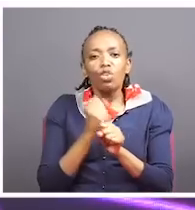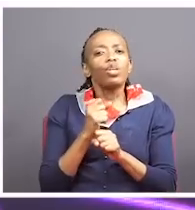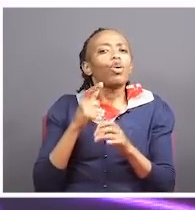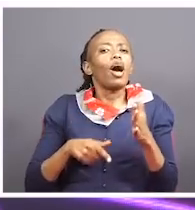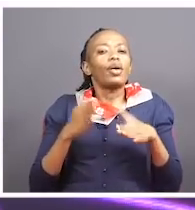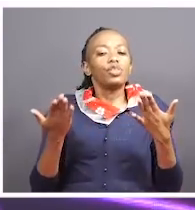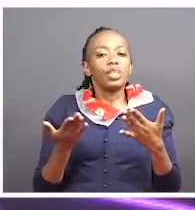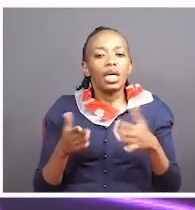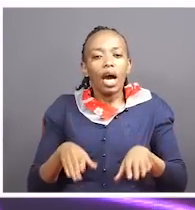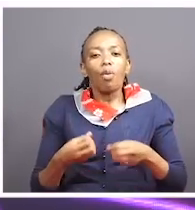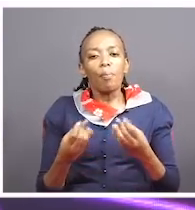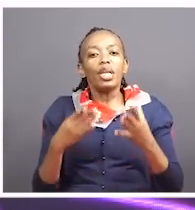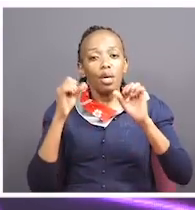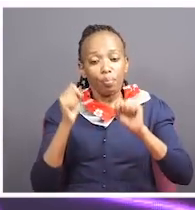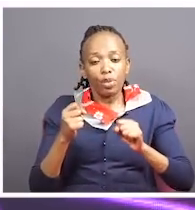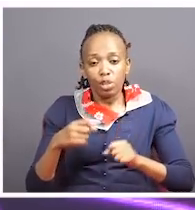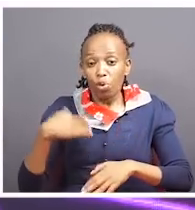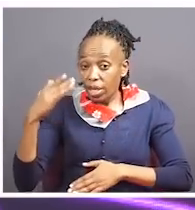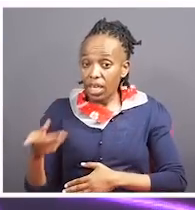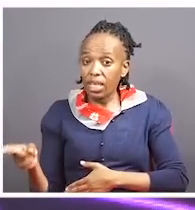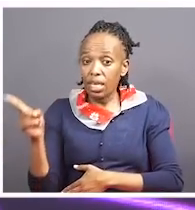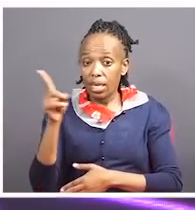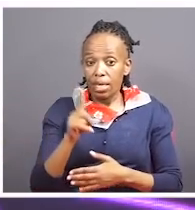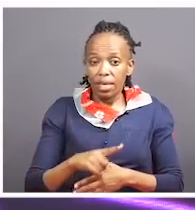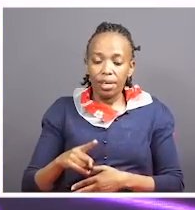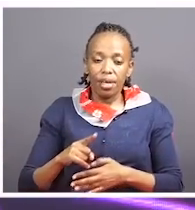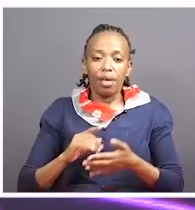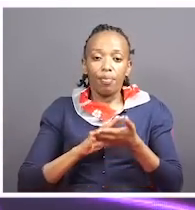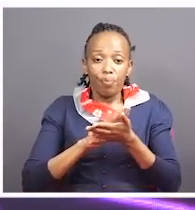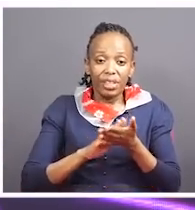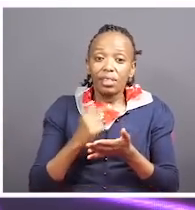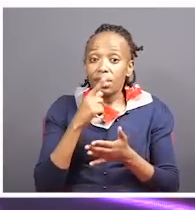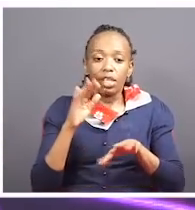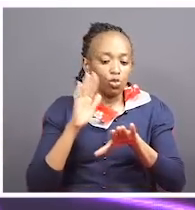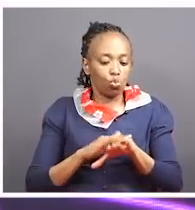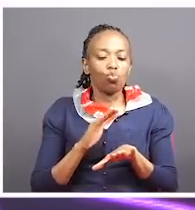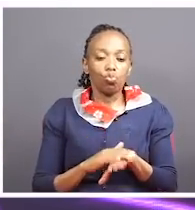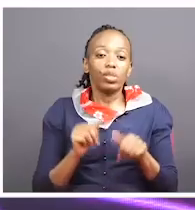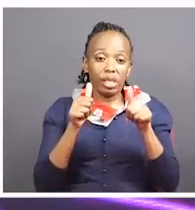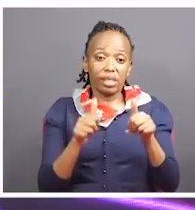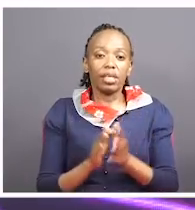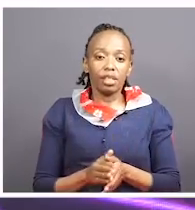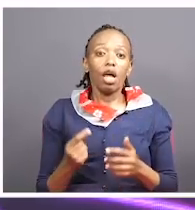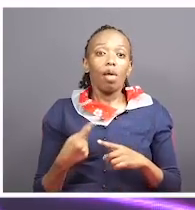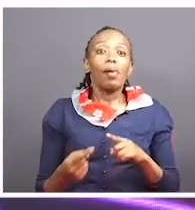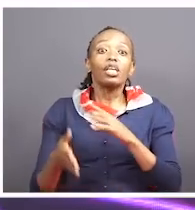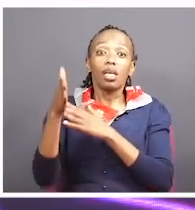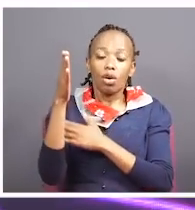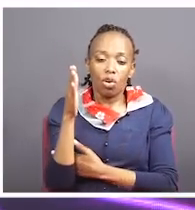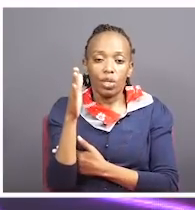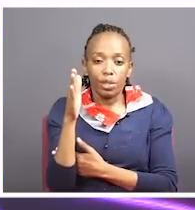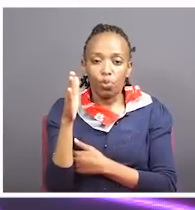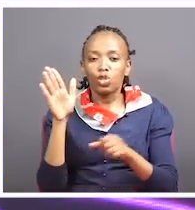how did you do today? How many of us can on a daily basis say, and it was good? But